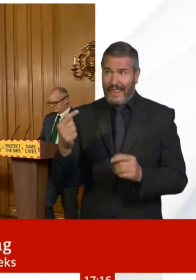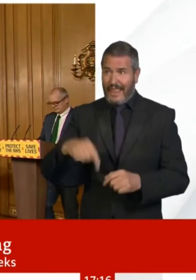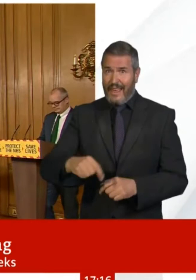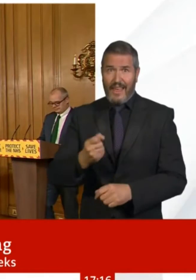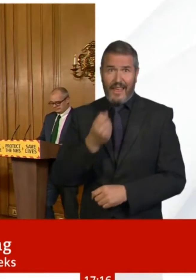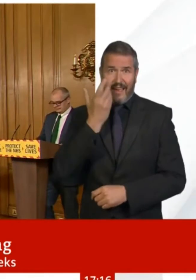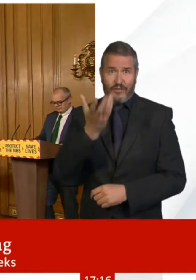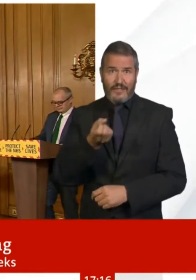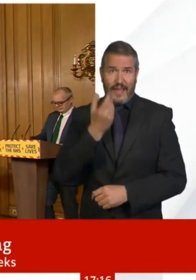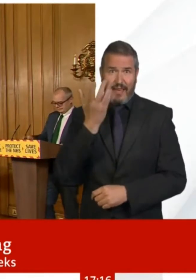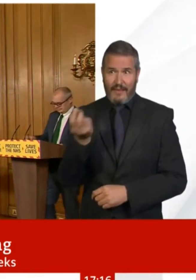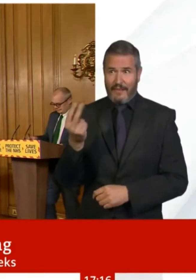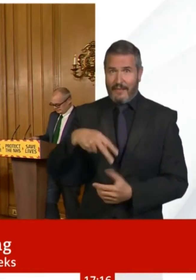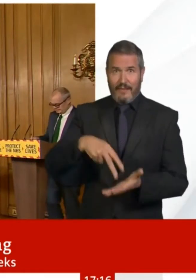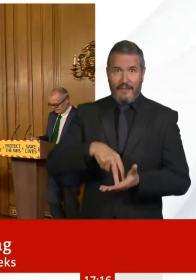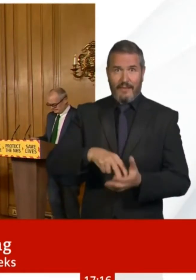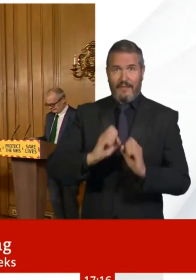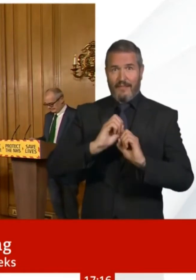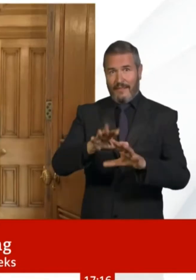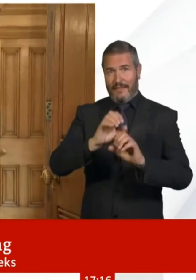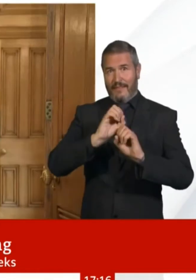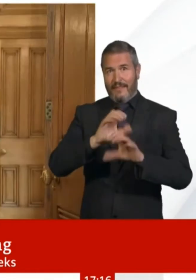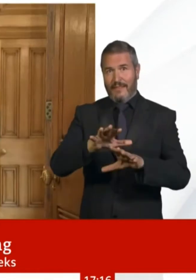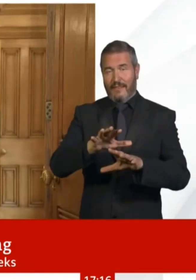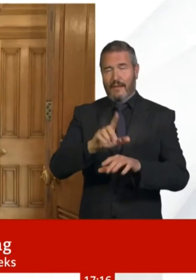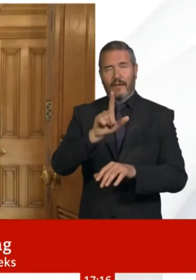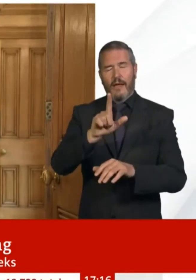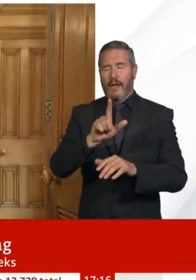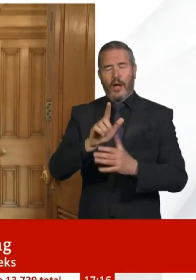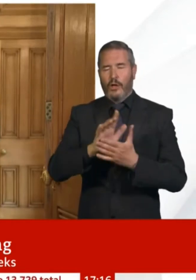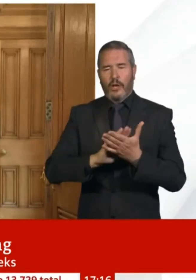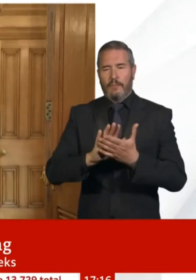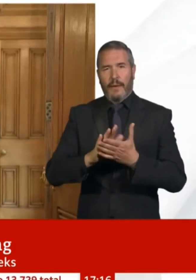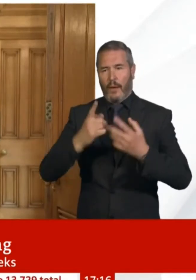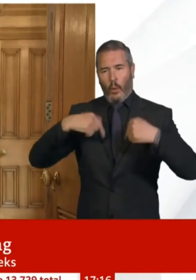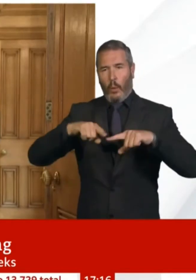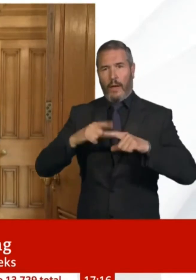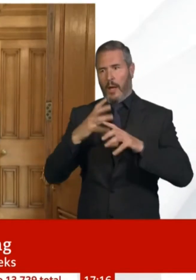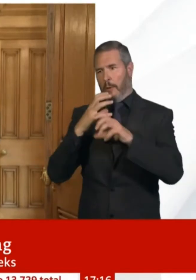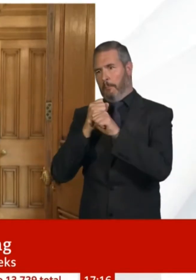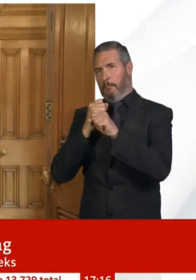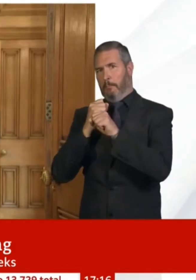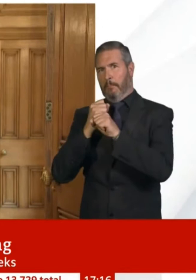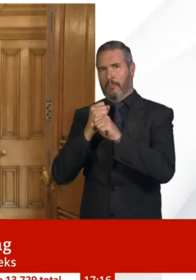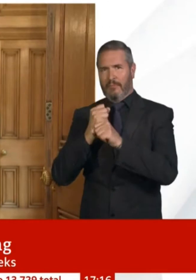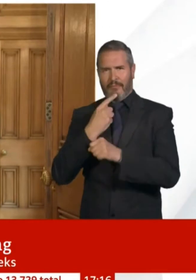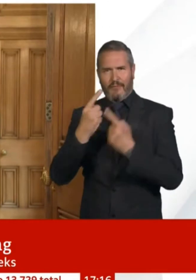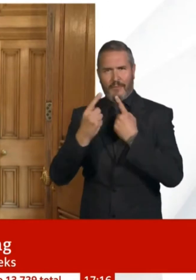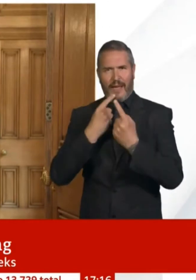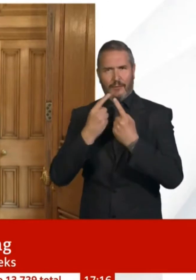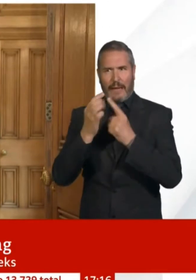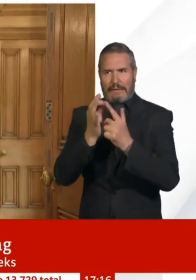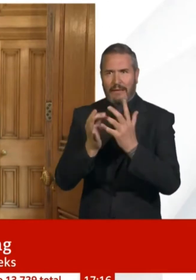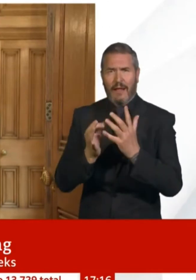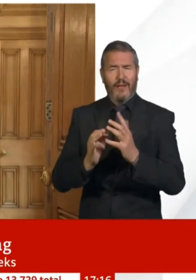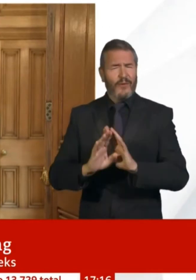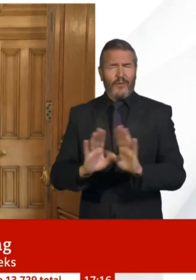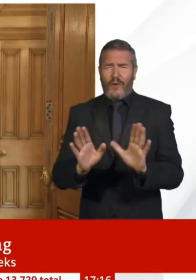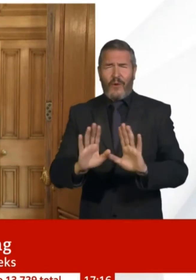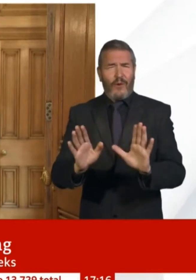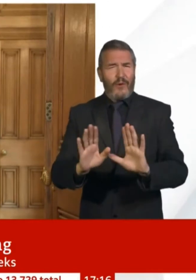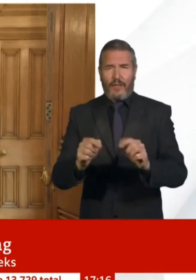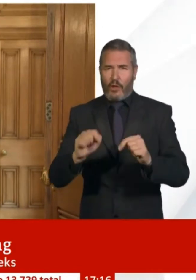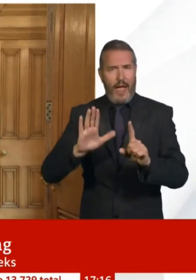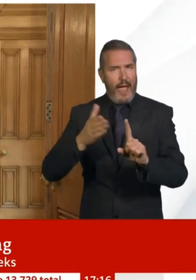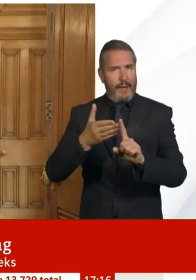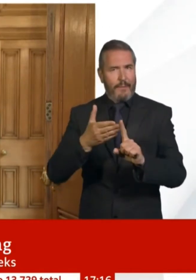them on a daily basis. The problem is not being willing to talk to the public about the detail of this. It's that if